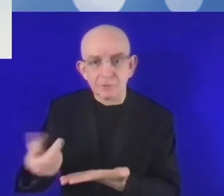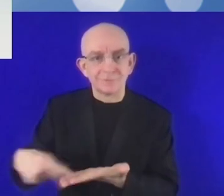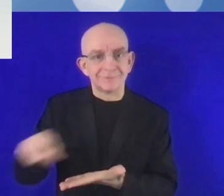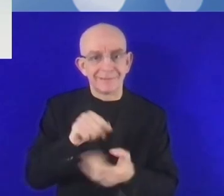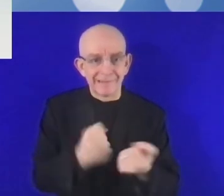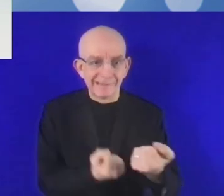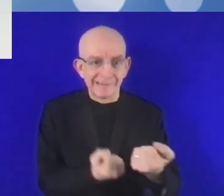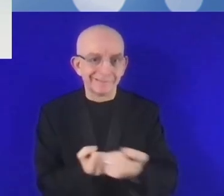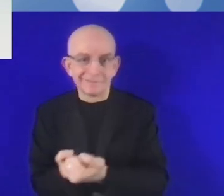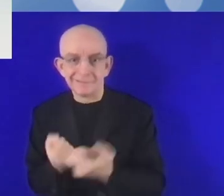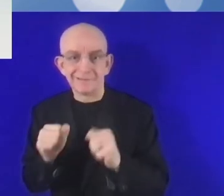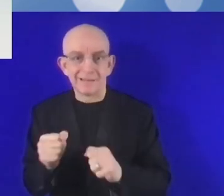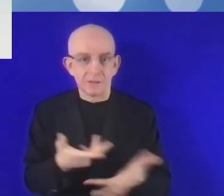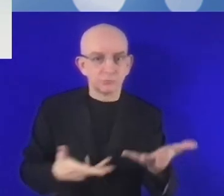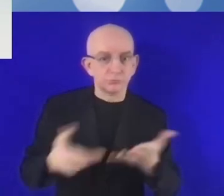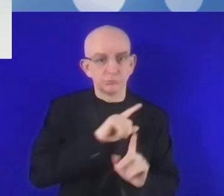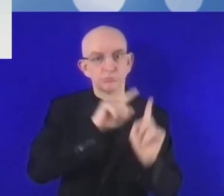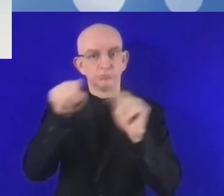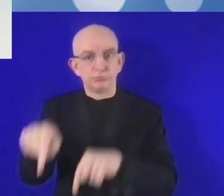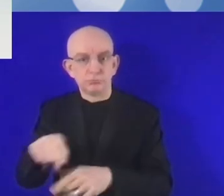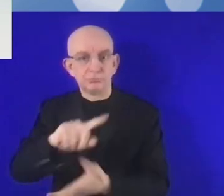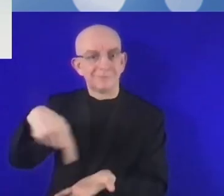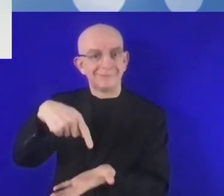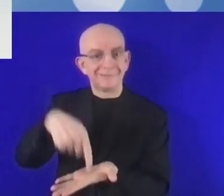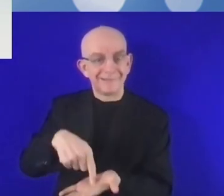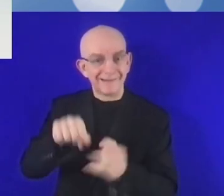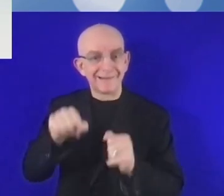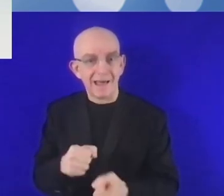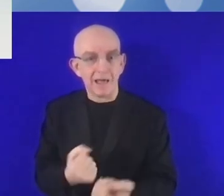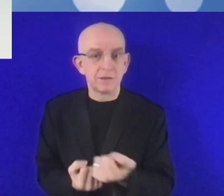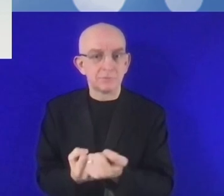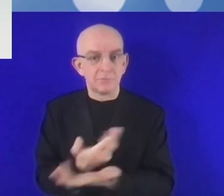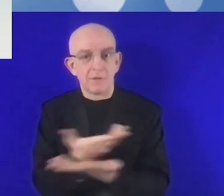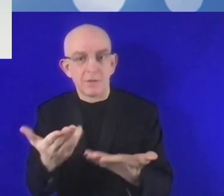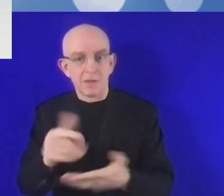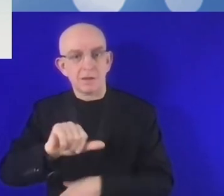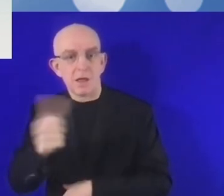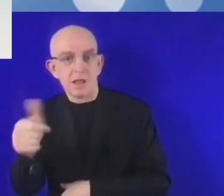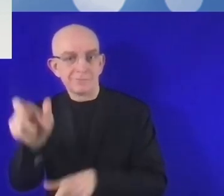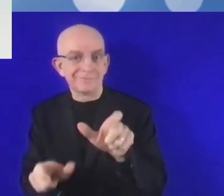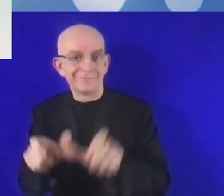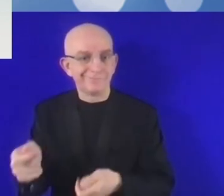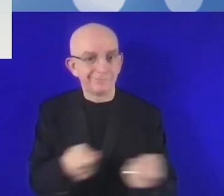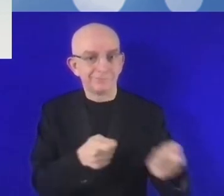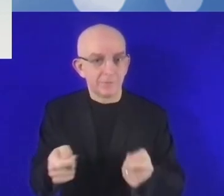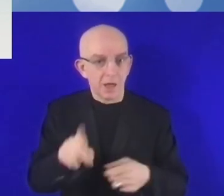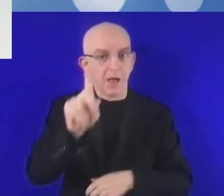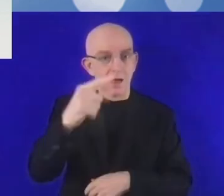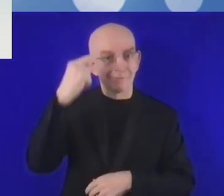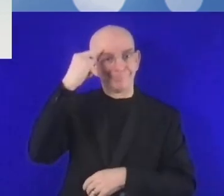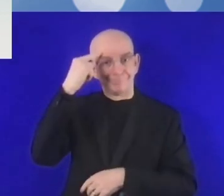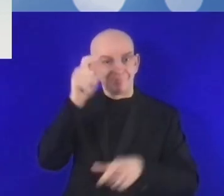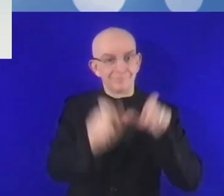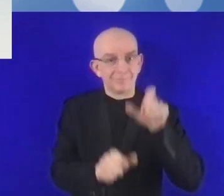forget, many of these operators are actually competitors. But they do know that the internet would not work without such